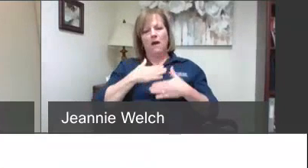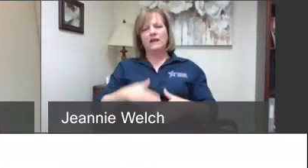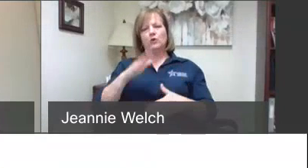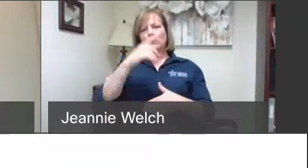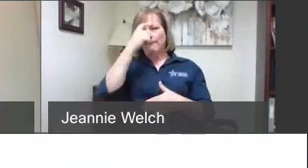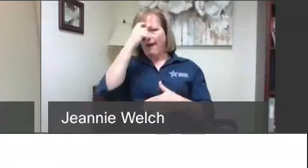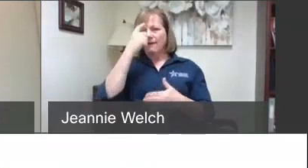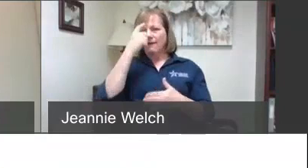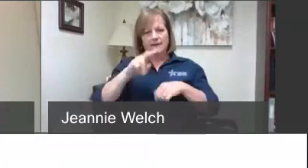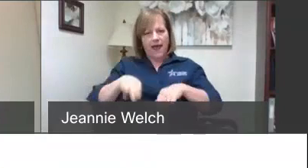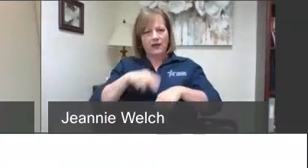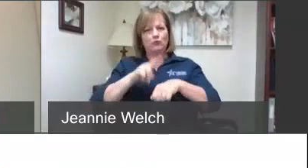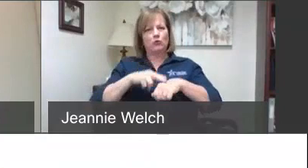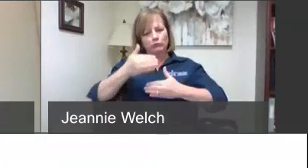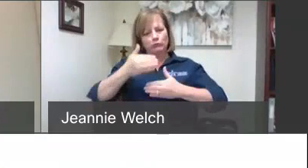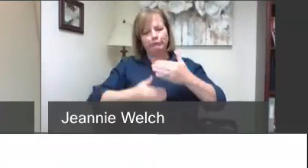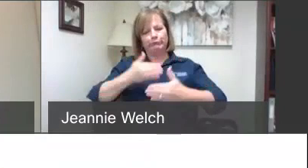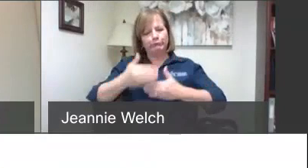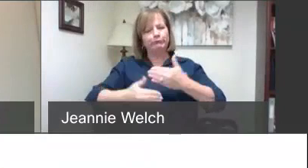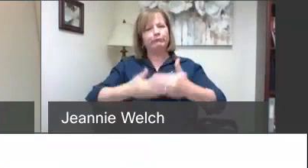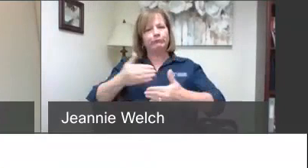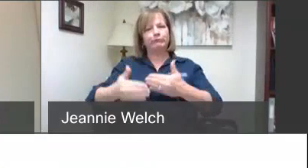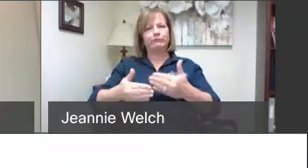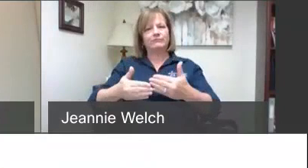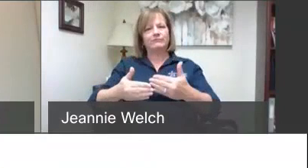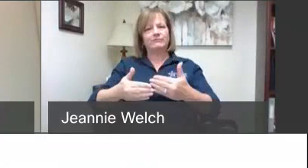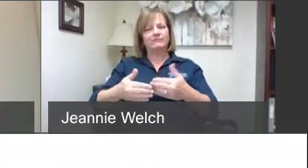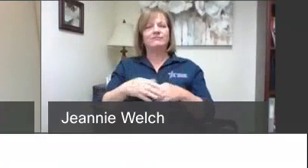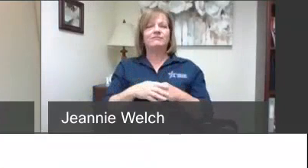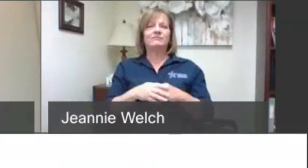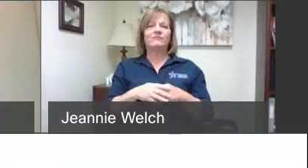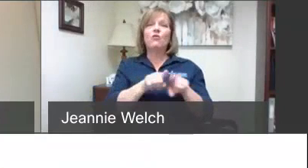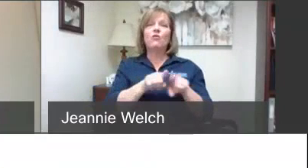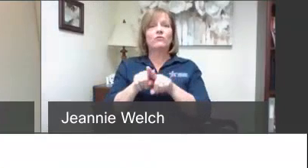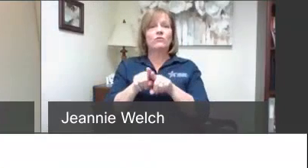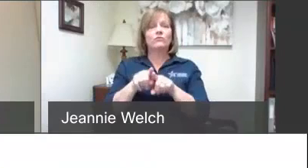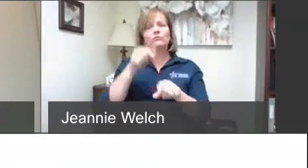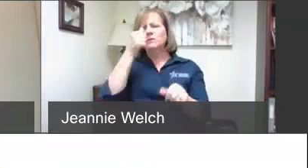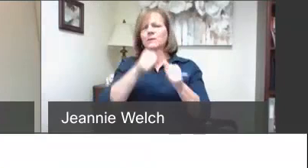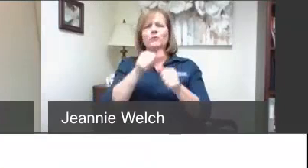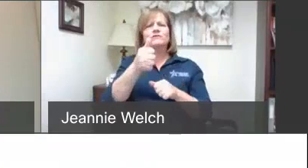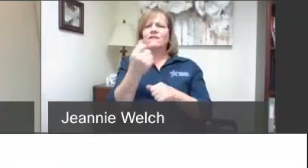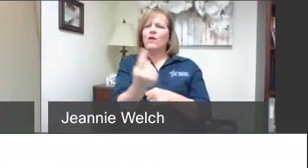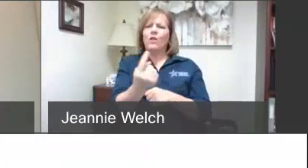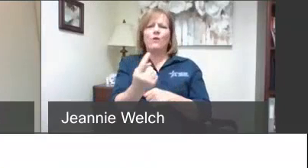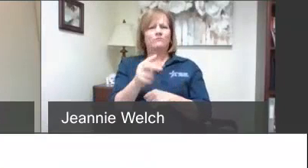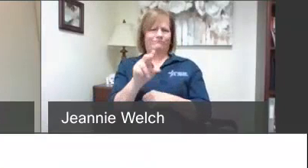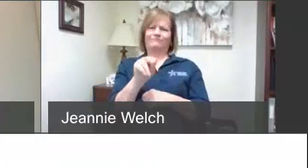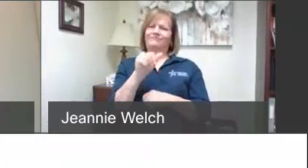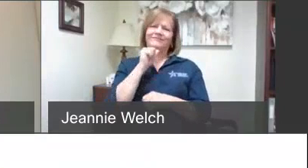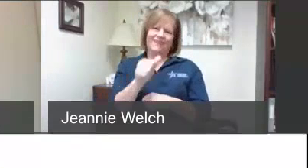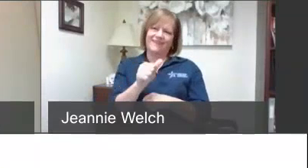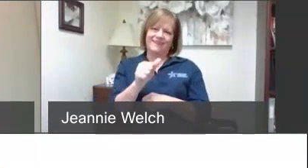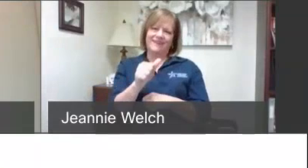do. And also remember, you're not alone. Don't be afraid to reach out for help. Here at Lone Star, at